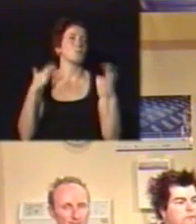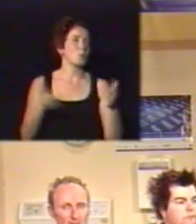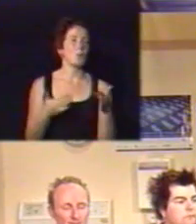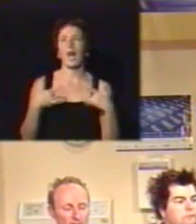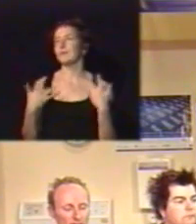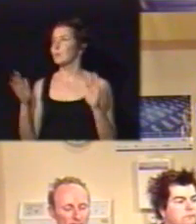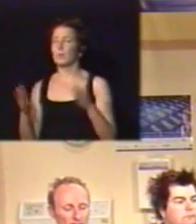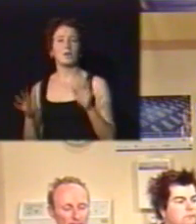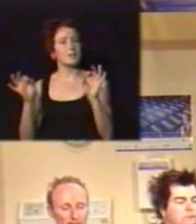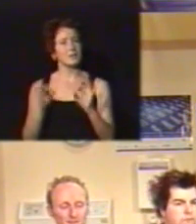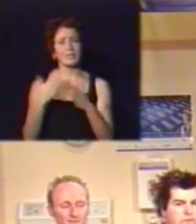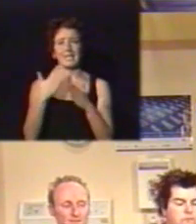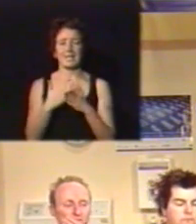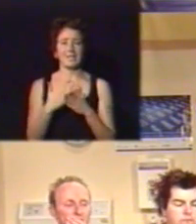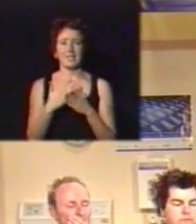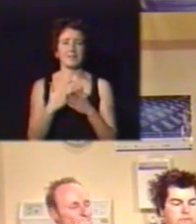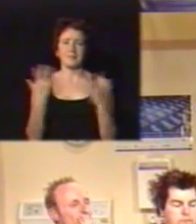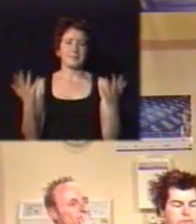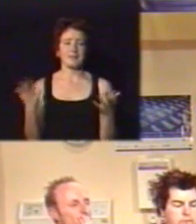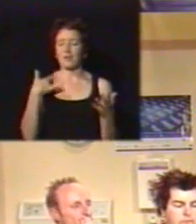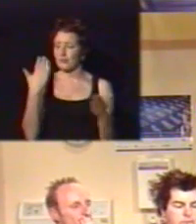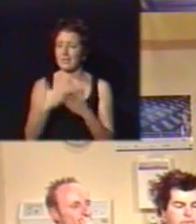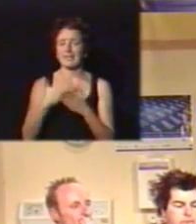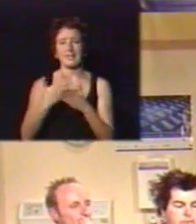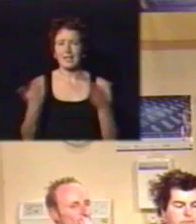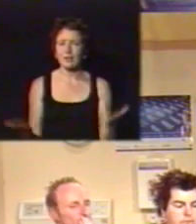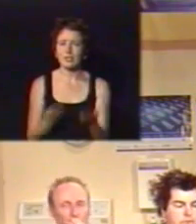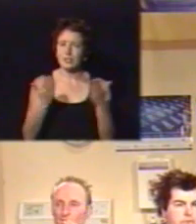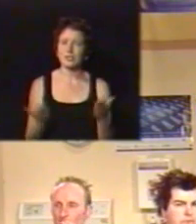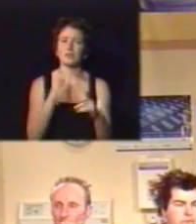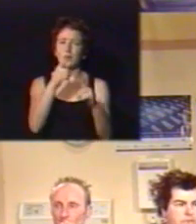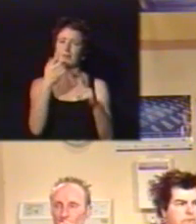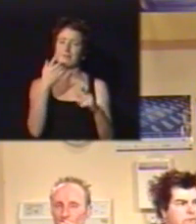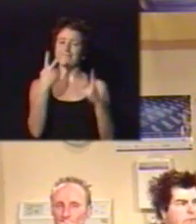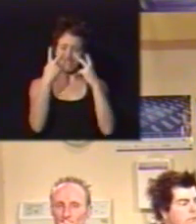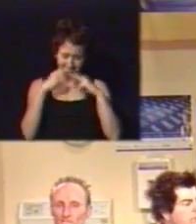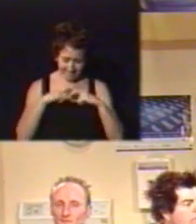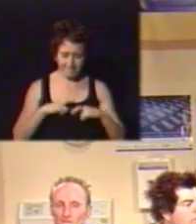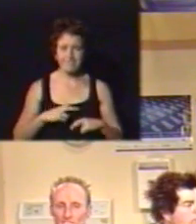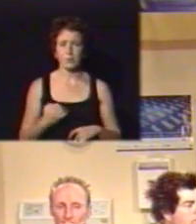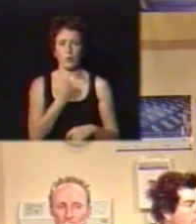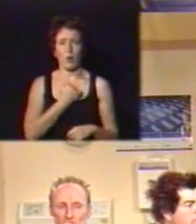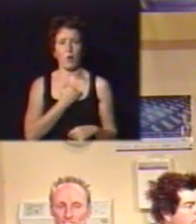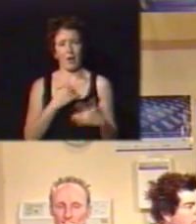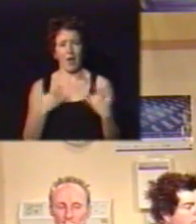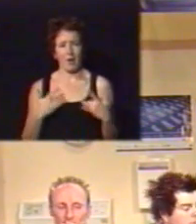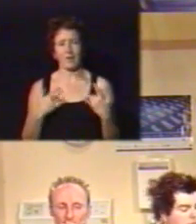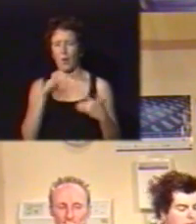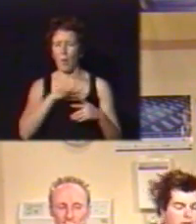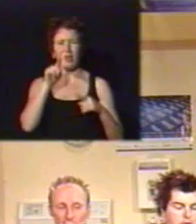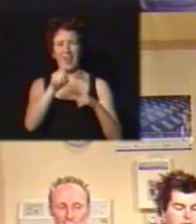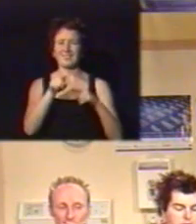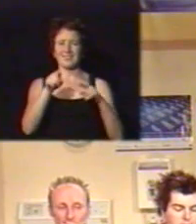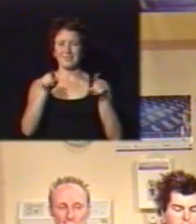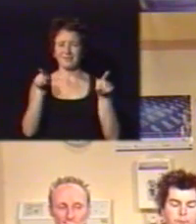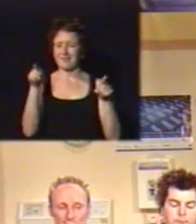really is now, guys, and I would just really encourage everyone to have a look at their lives and take out all that crap that really